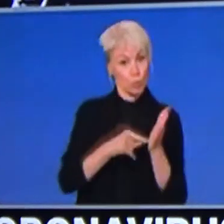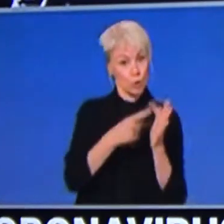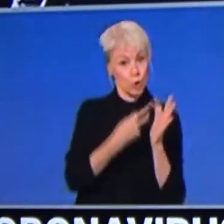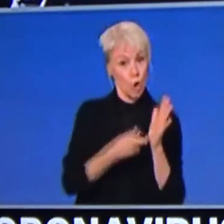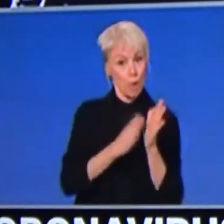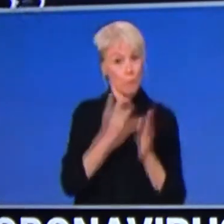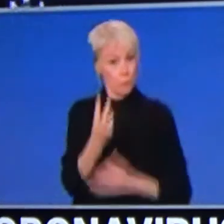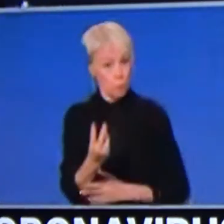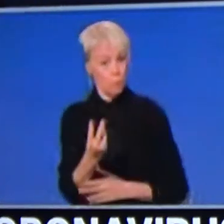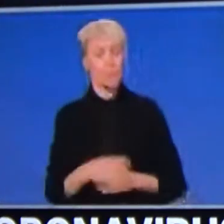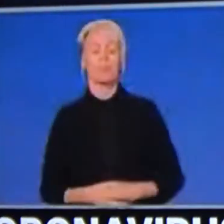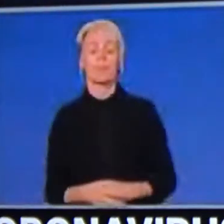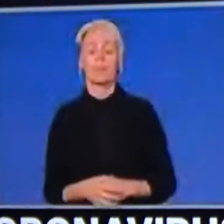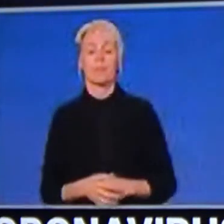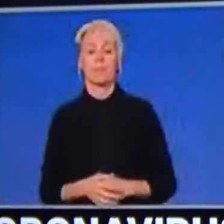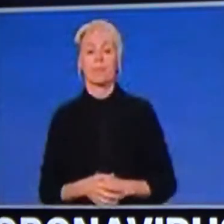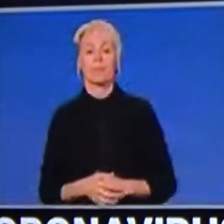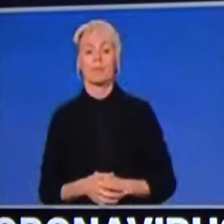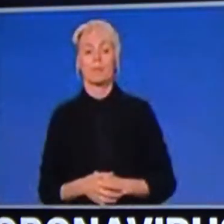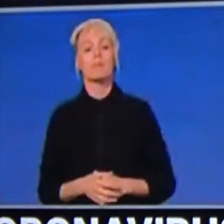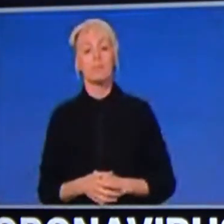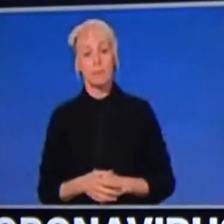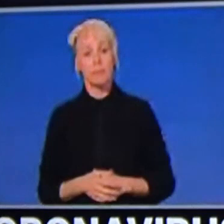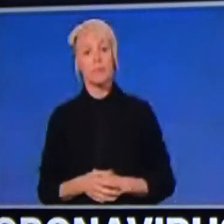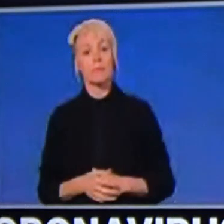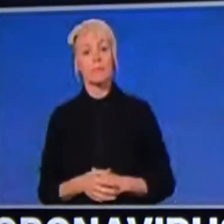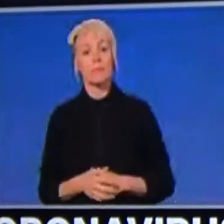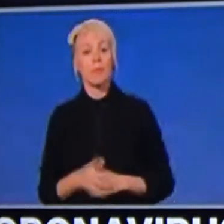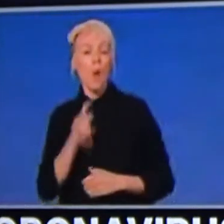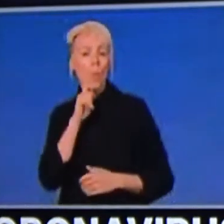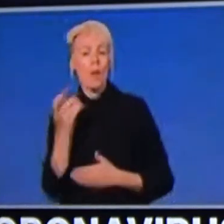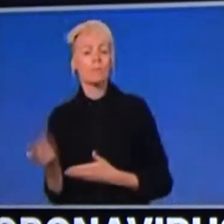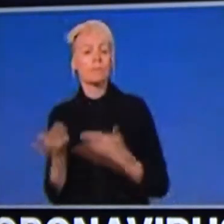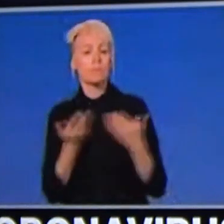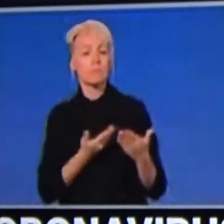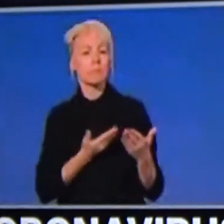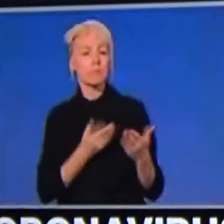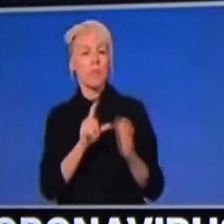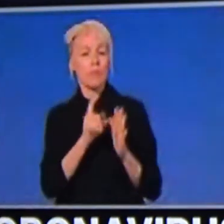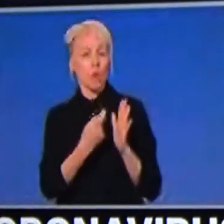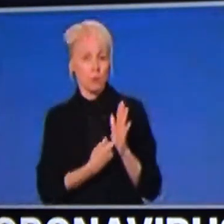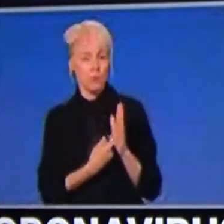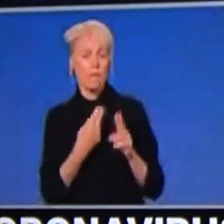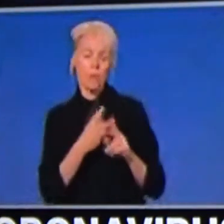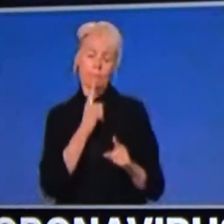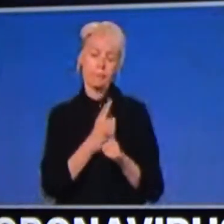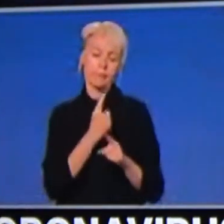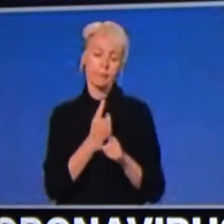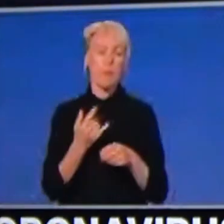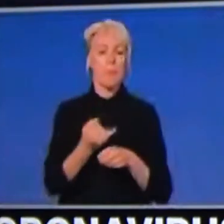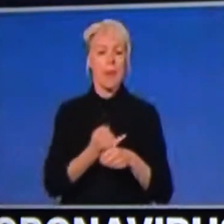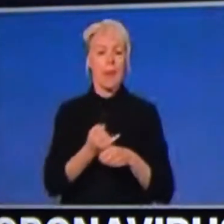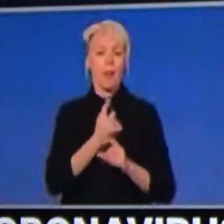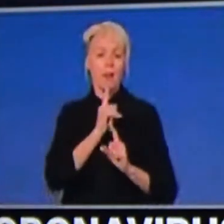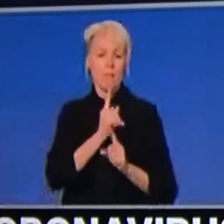go back. Well, look, I'm going to ask Professor Murphy to talk about the advice that the medical expert panel have given